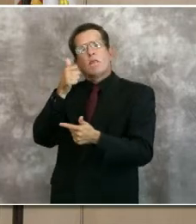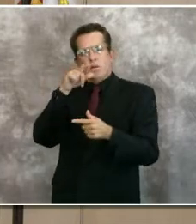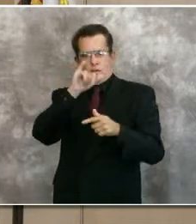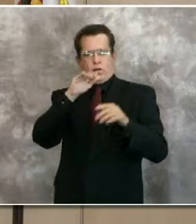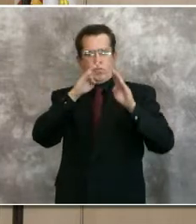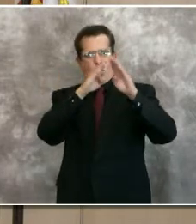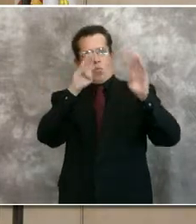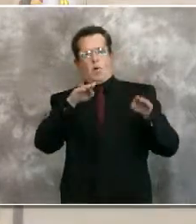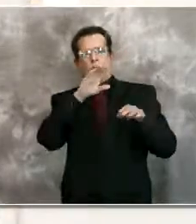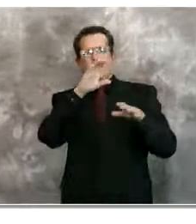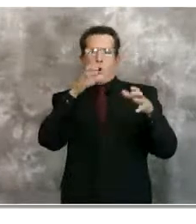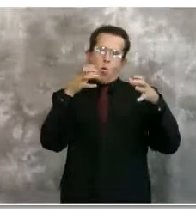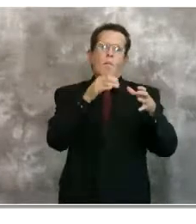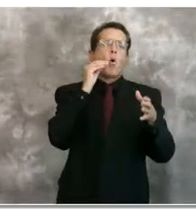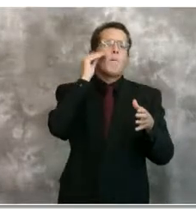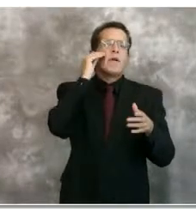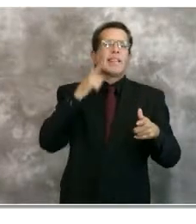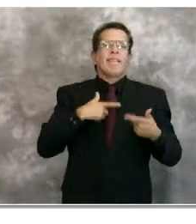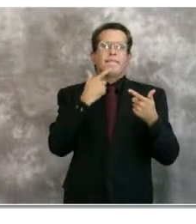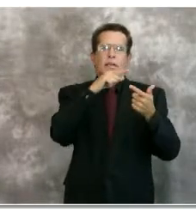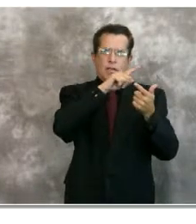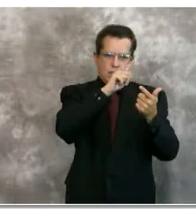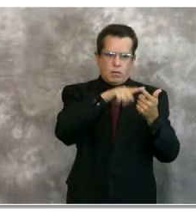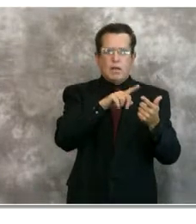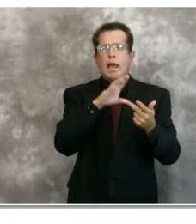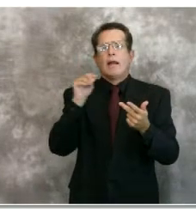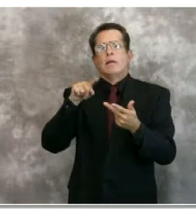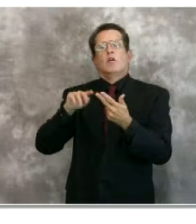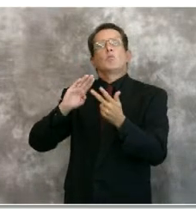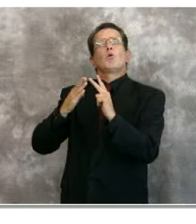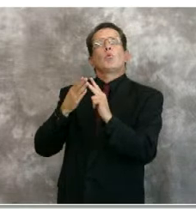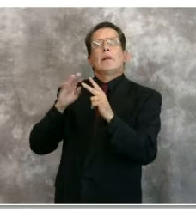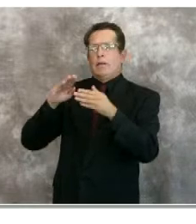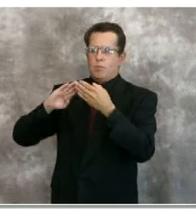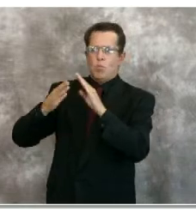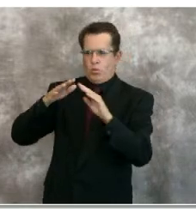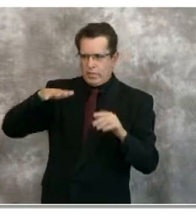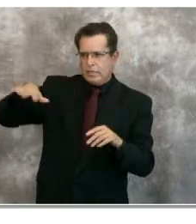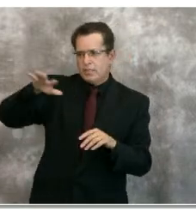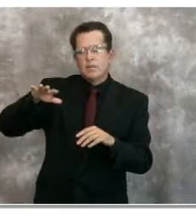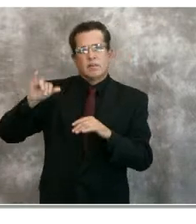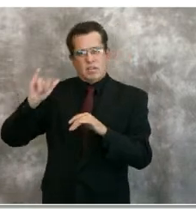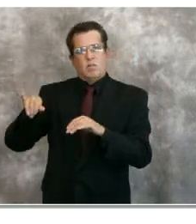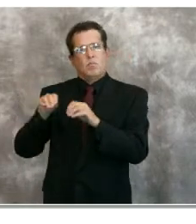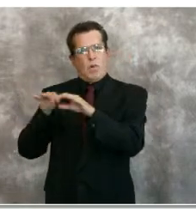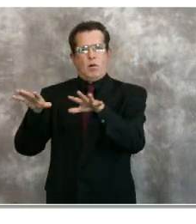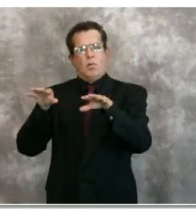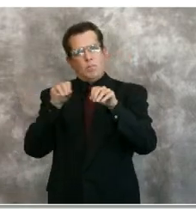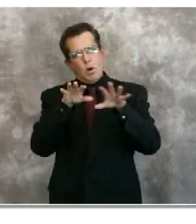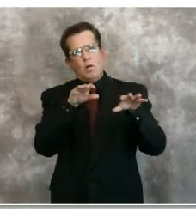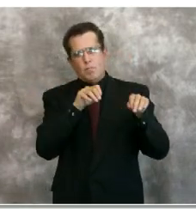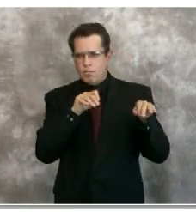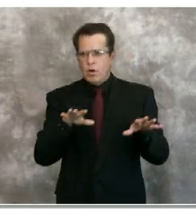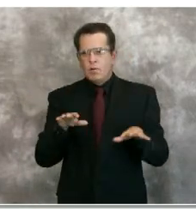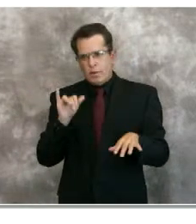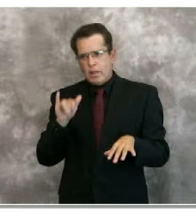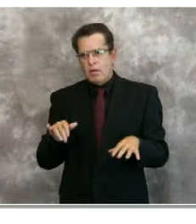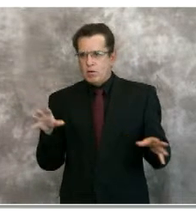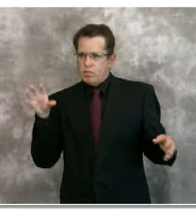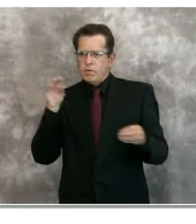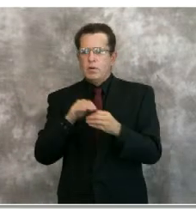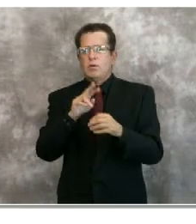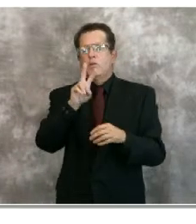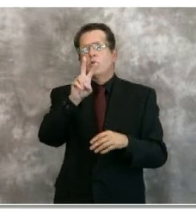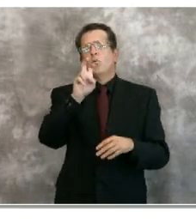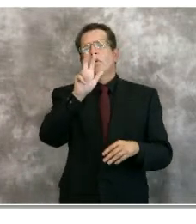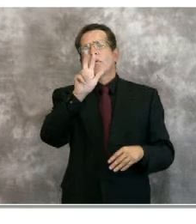living facilities, and community settings. To provide context regarding these outbreaks, of the total